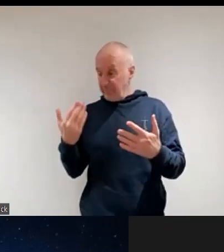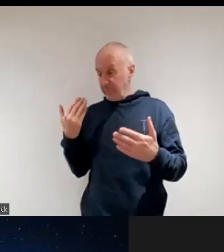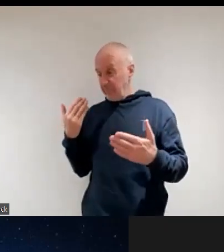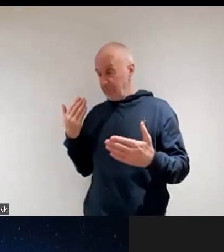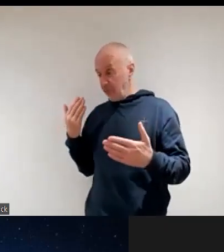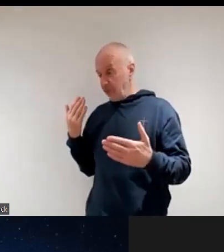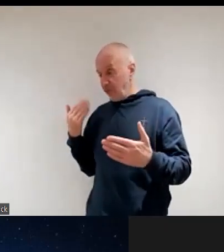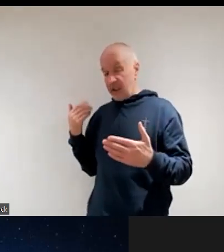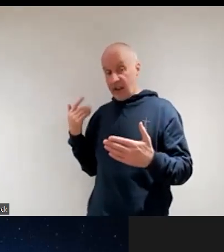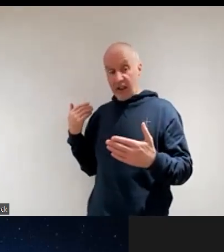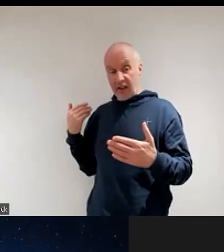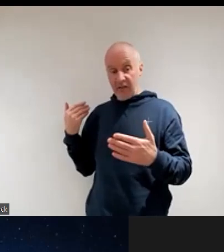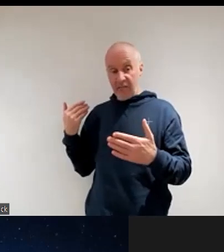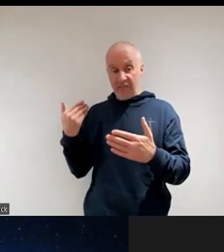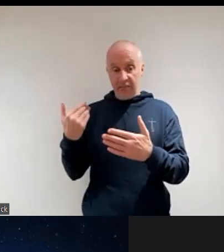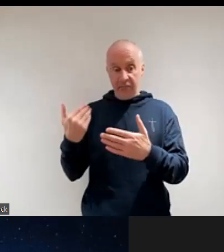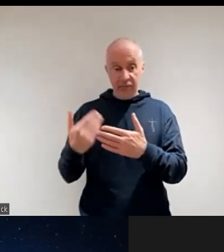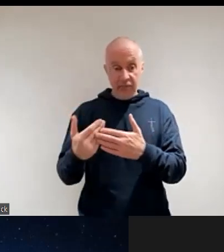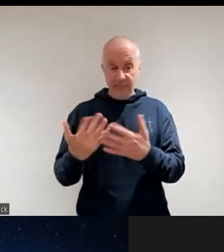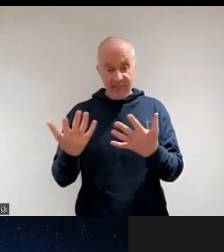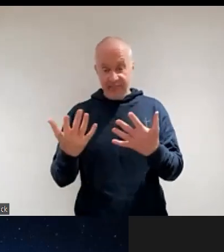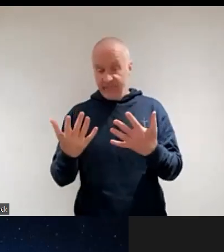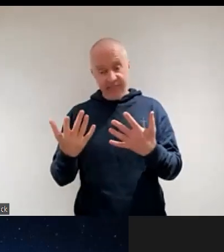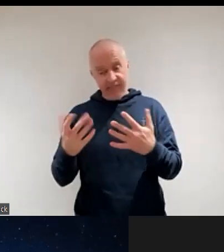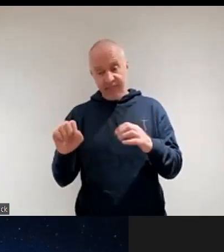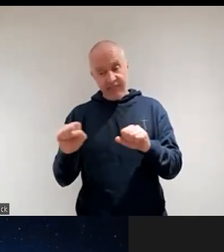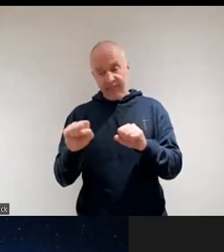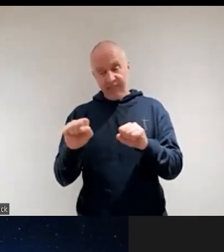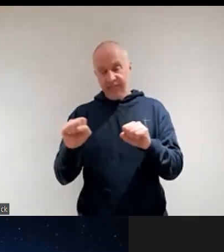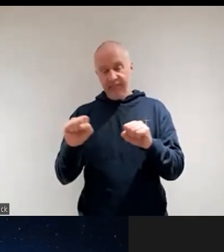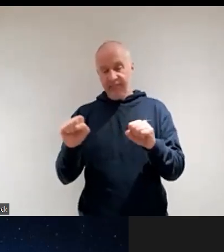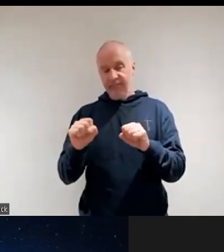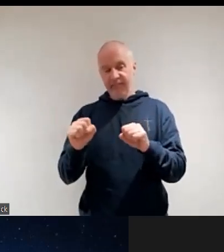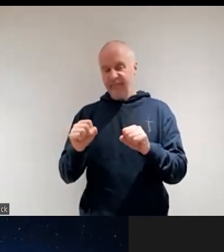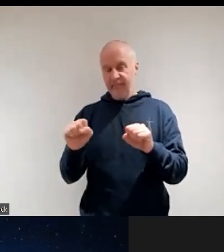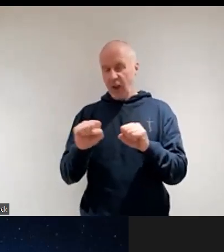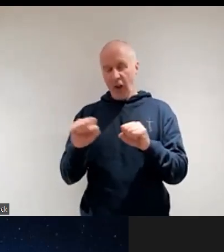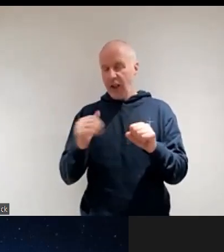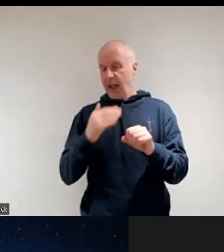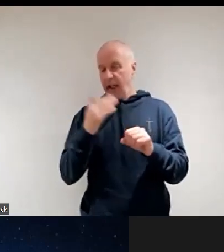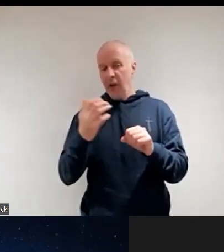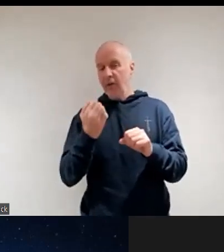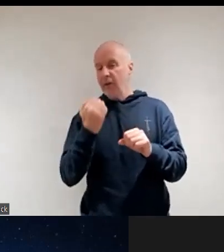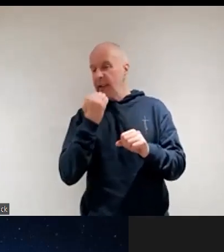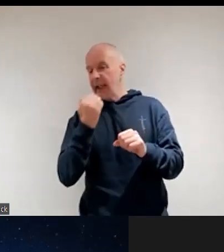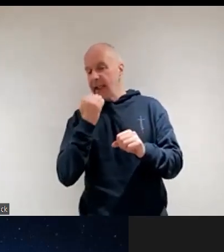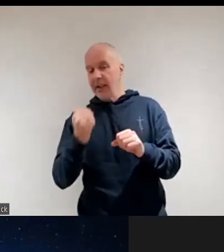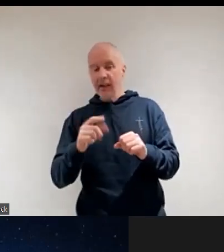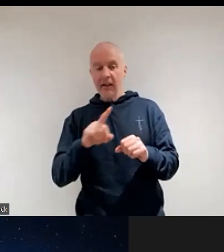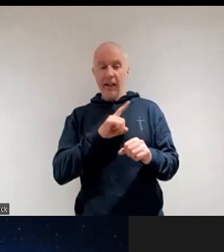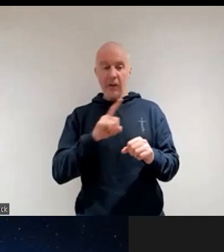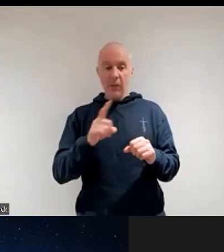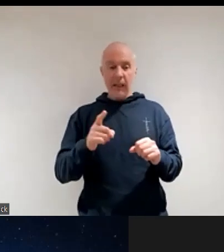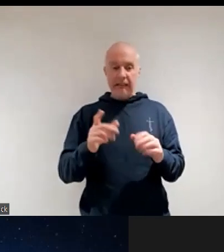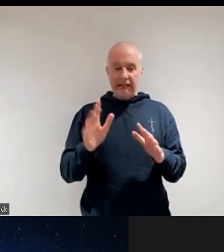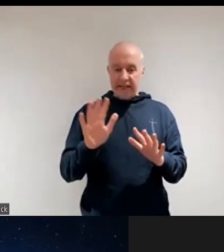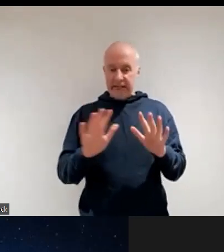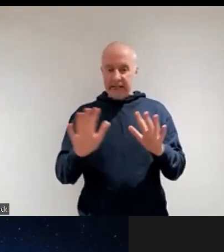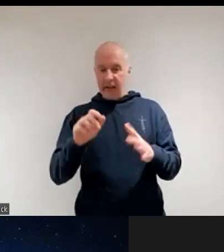10 years. So this is why we don't have enough data to prove that. This is why sometimes people is a bit cautious on buying the second-hand EV